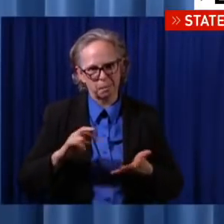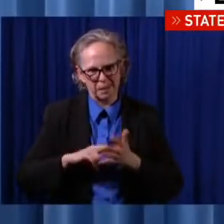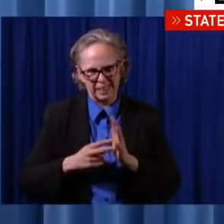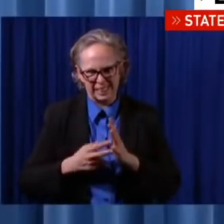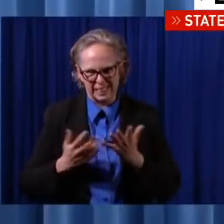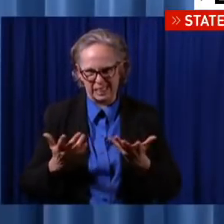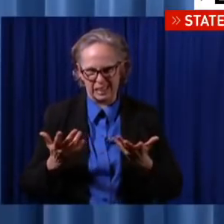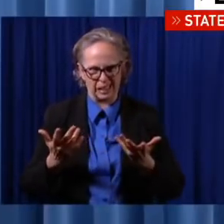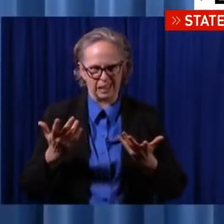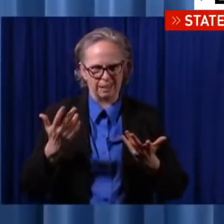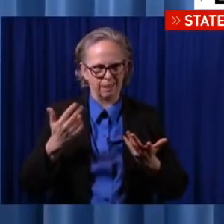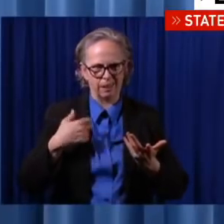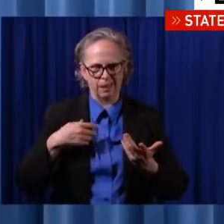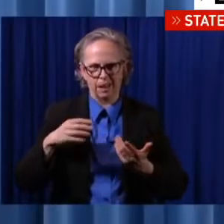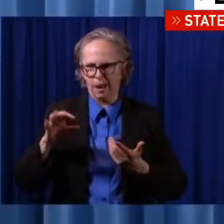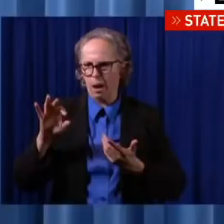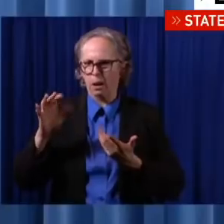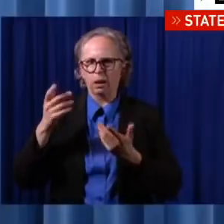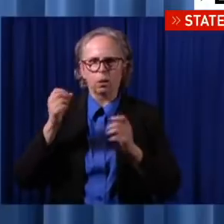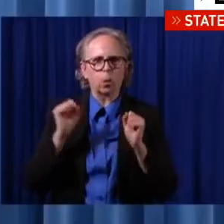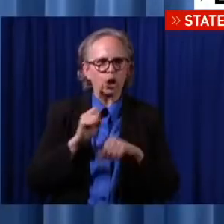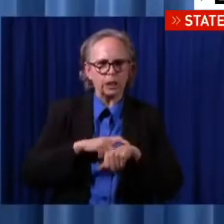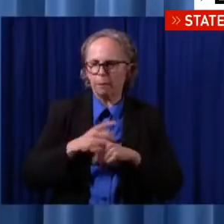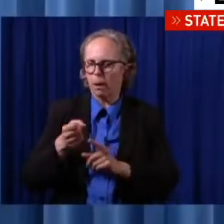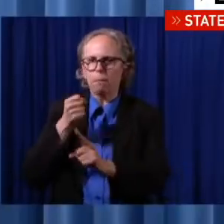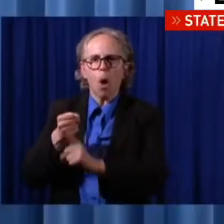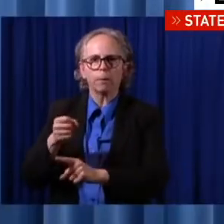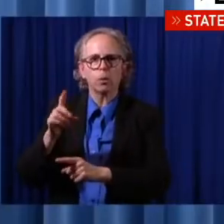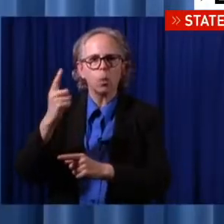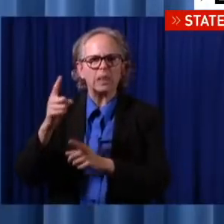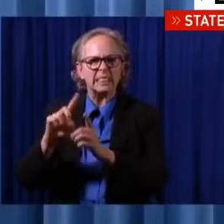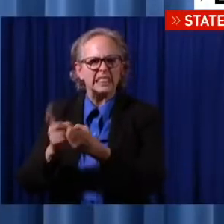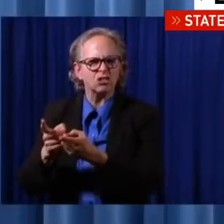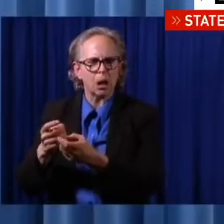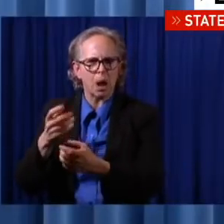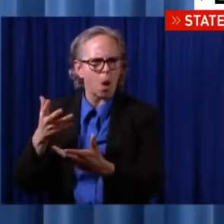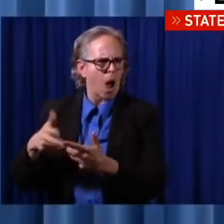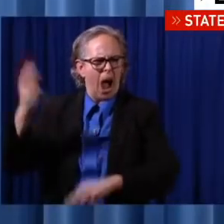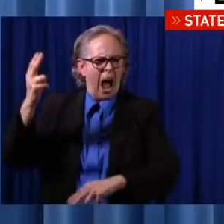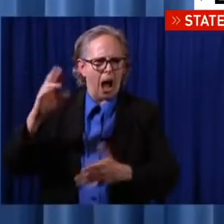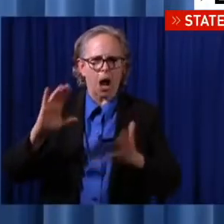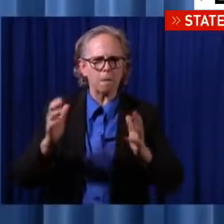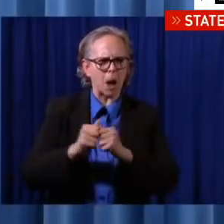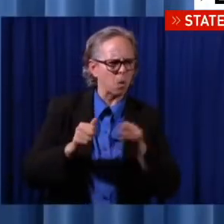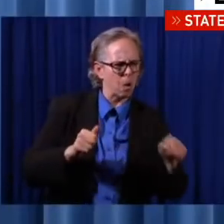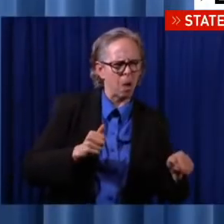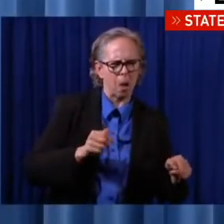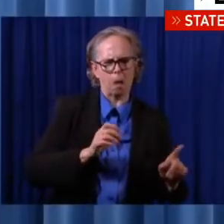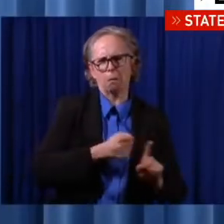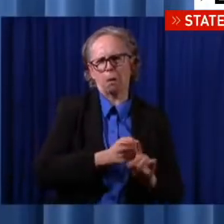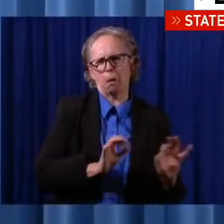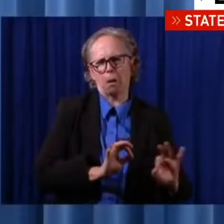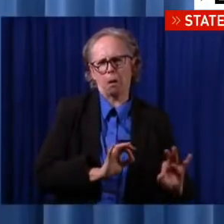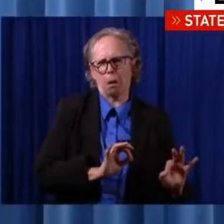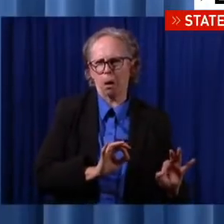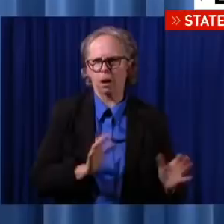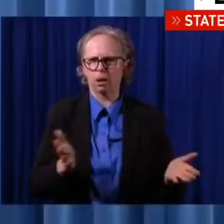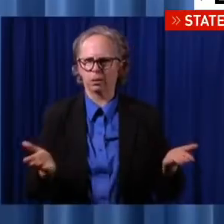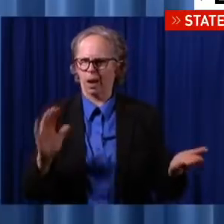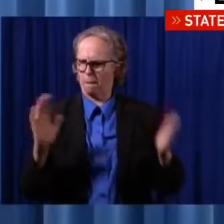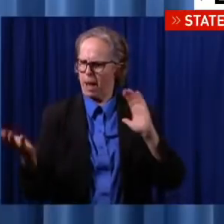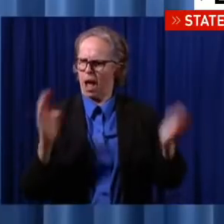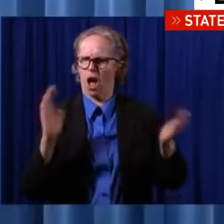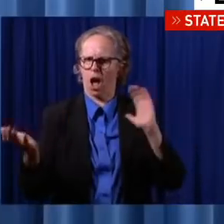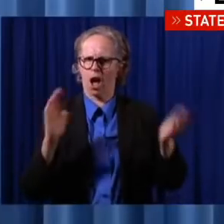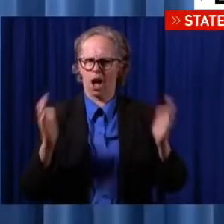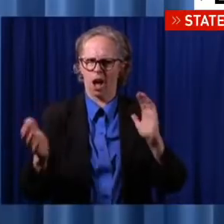that hits a school district or part of a school district, and the school, certain